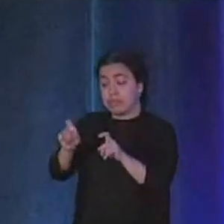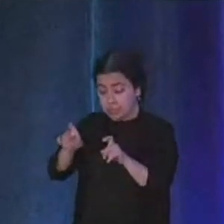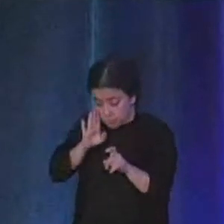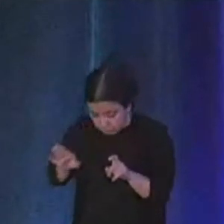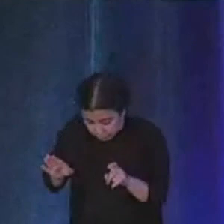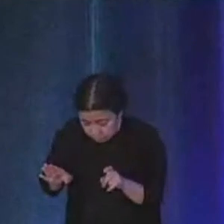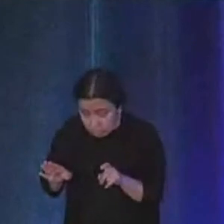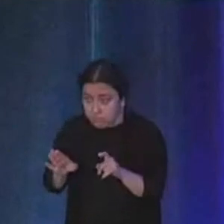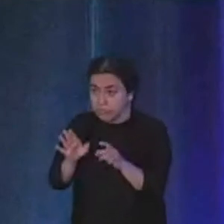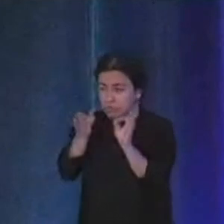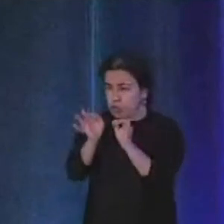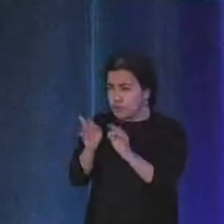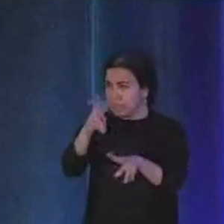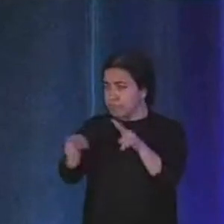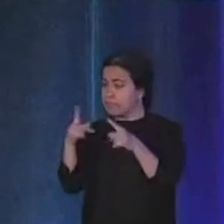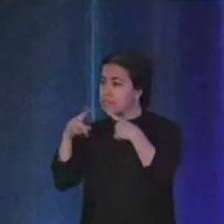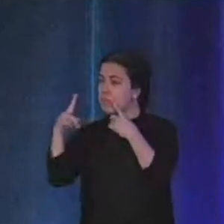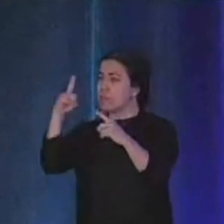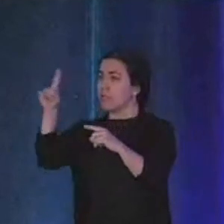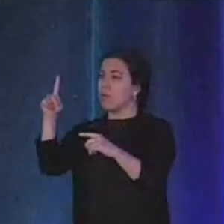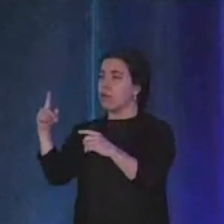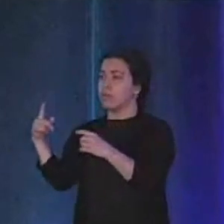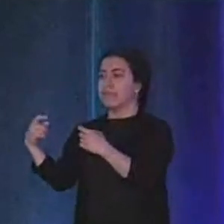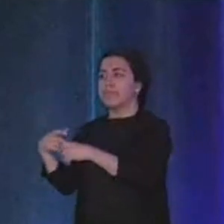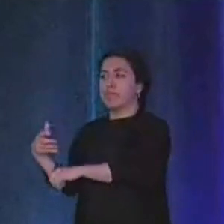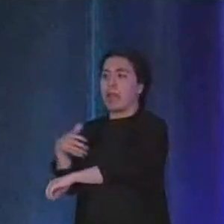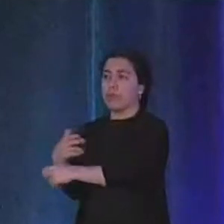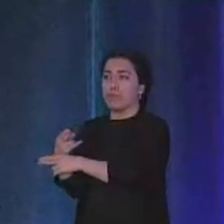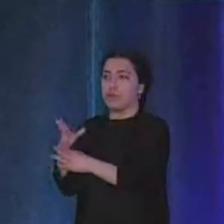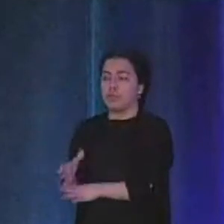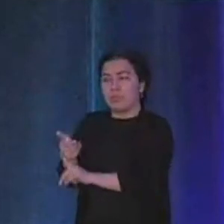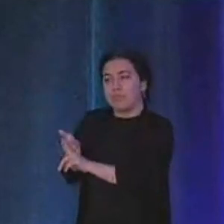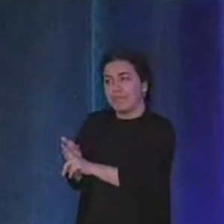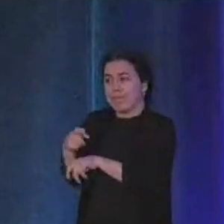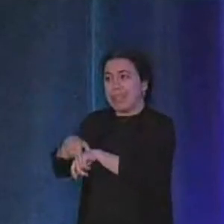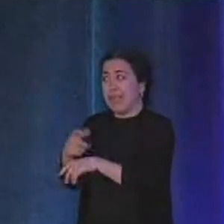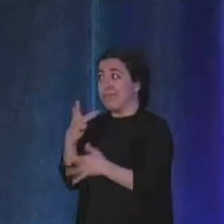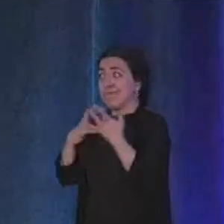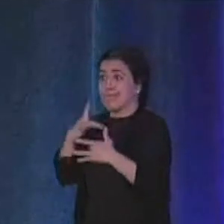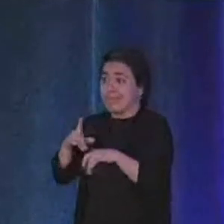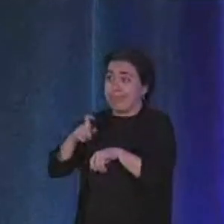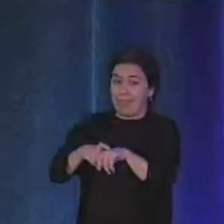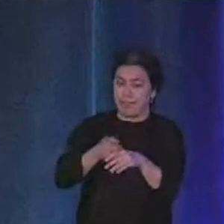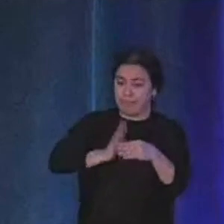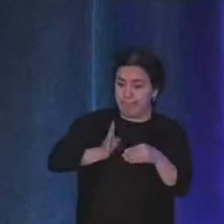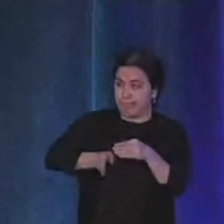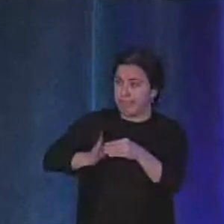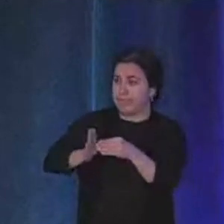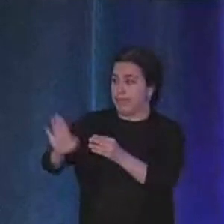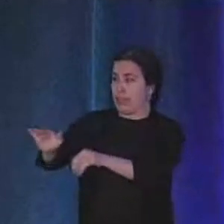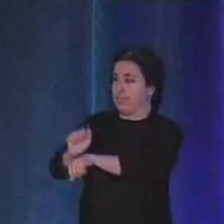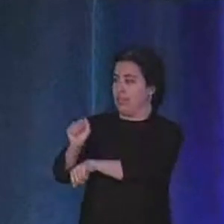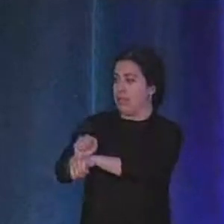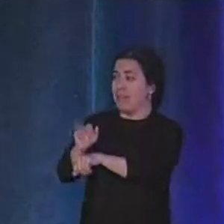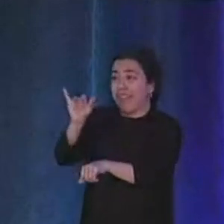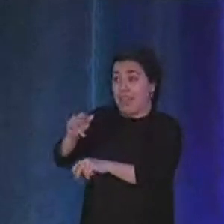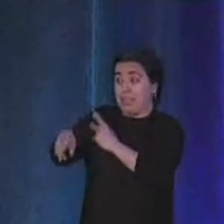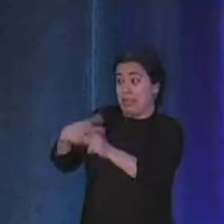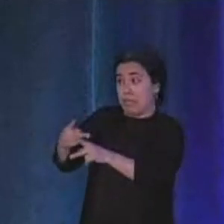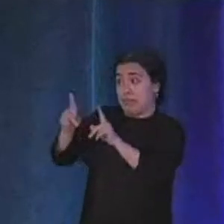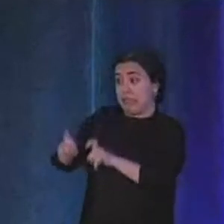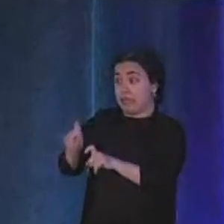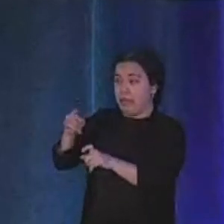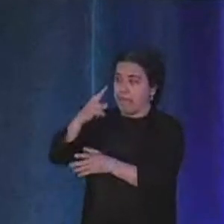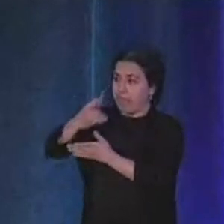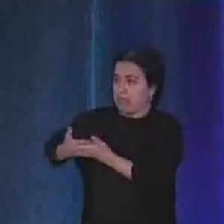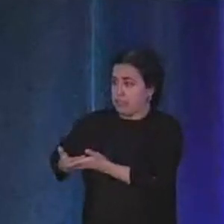success for power users, people who don't have a lot of time and are trying to accomplish tasks quickly, that kind of testing and validation